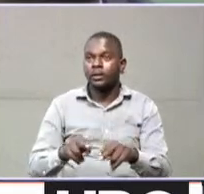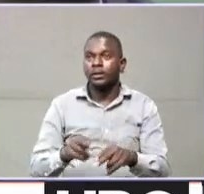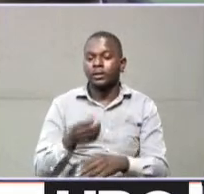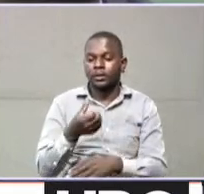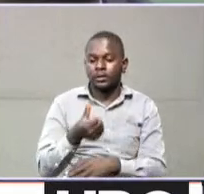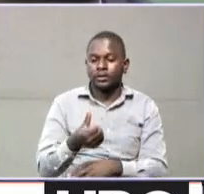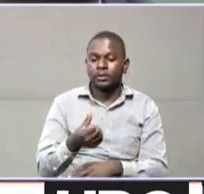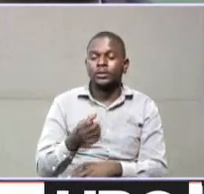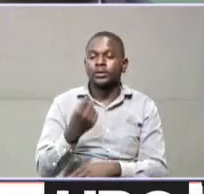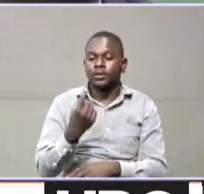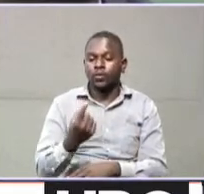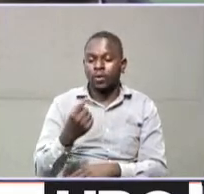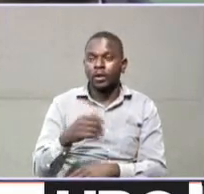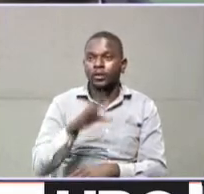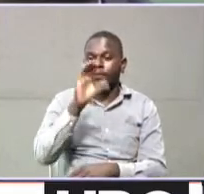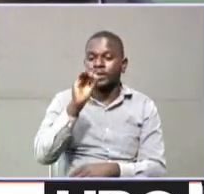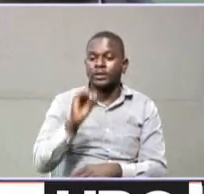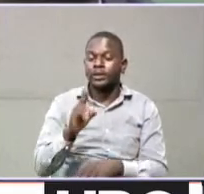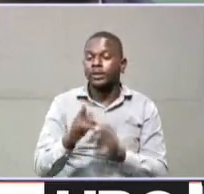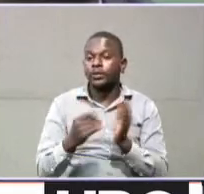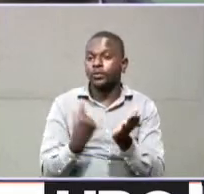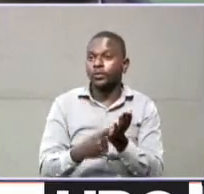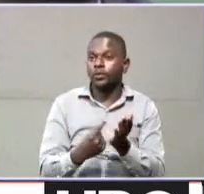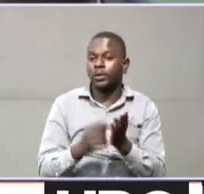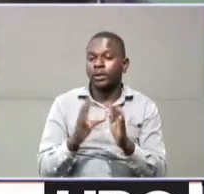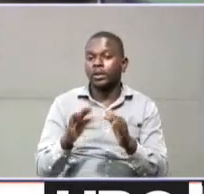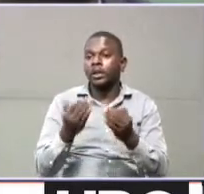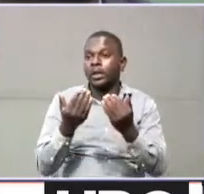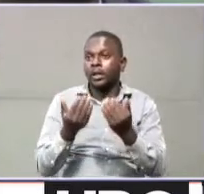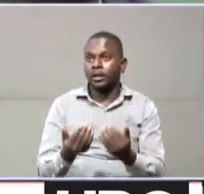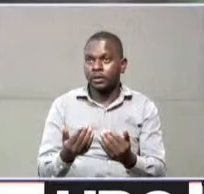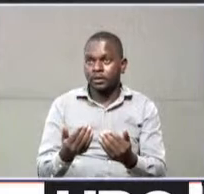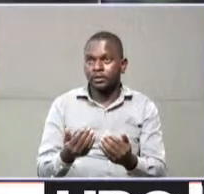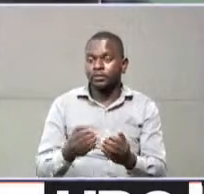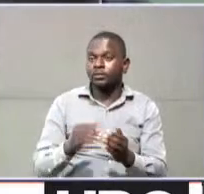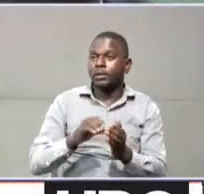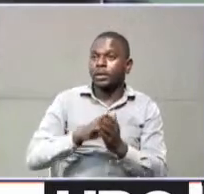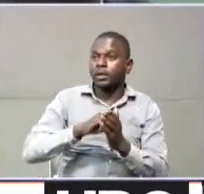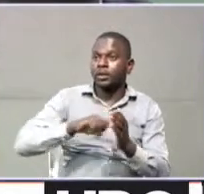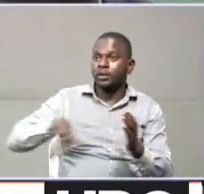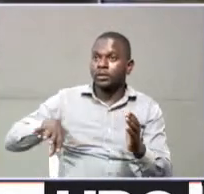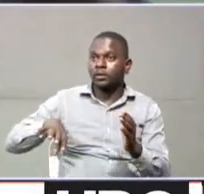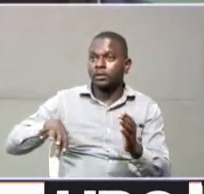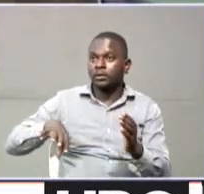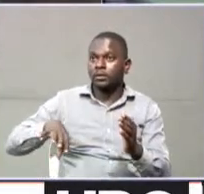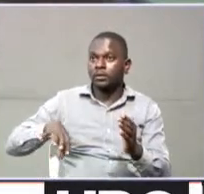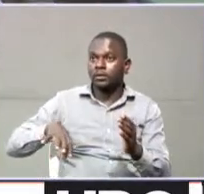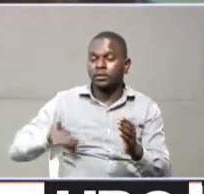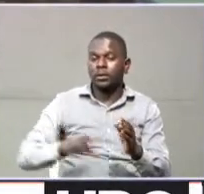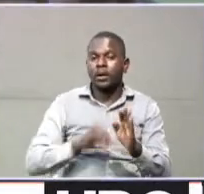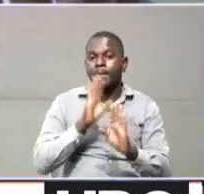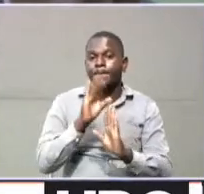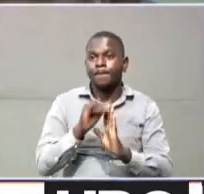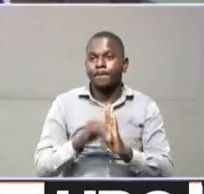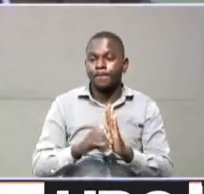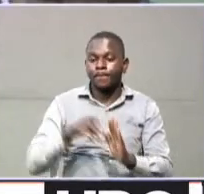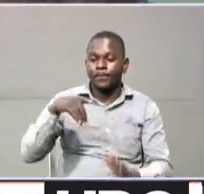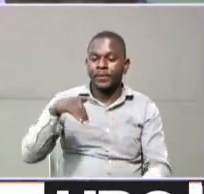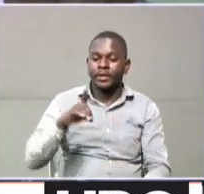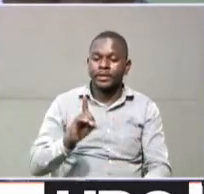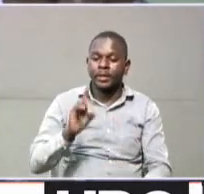61 percent ugandans who are now outside the program of